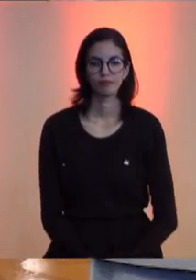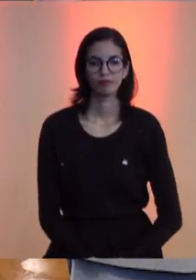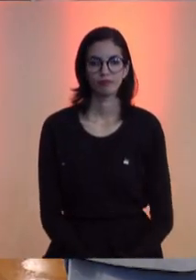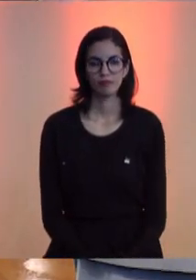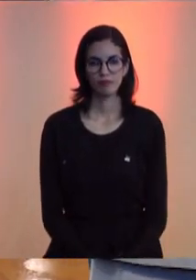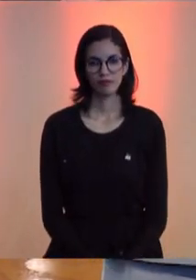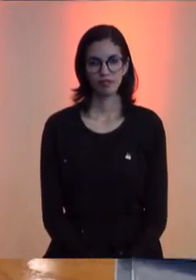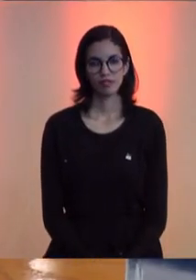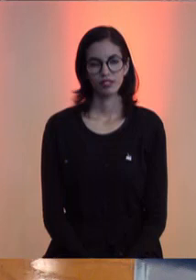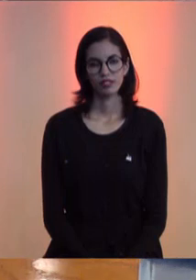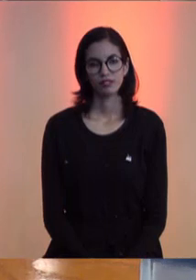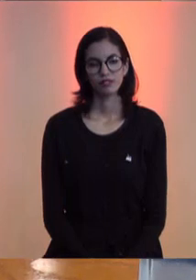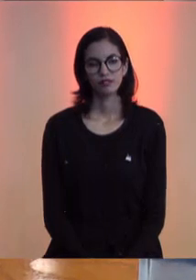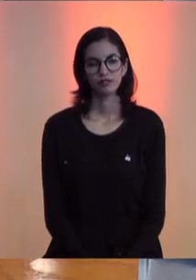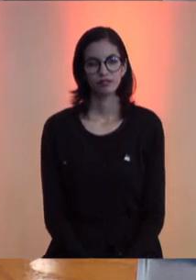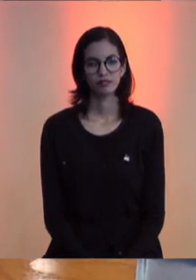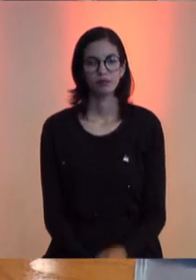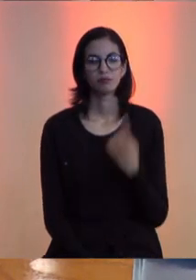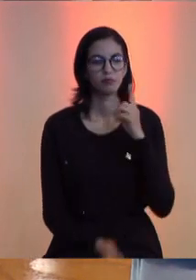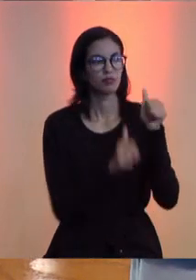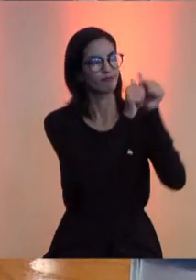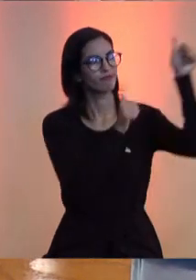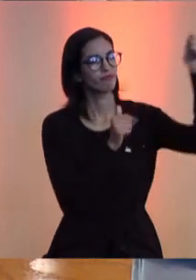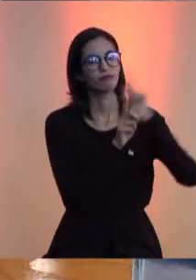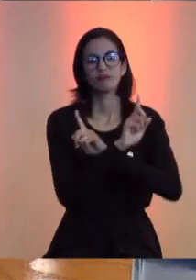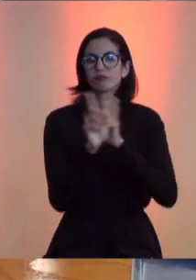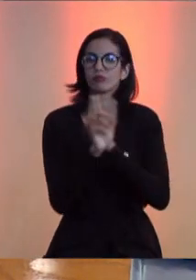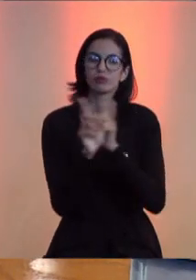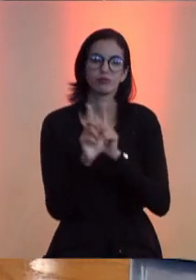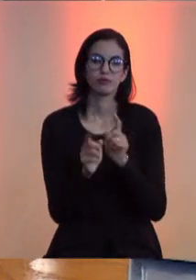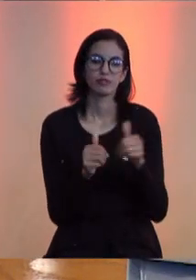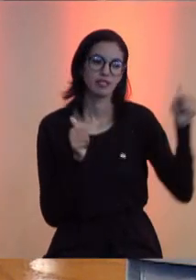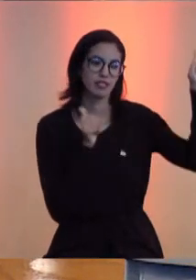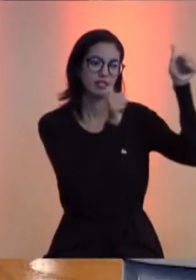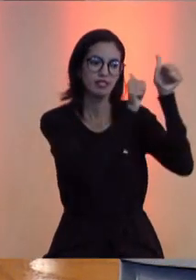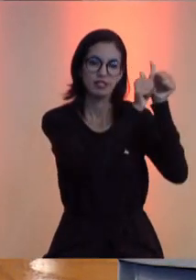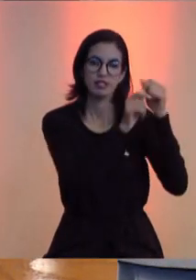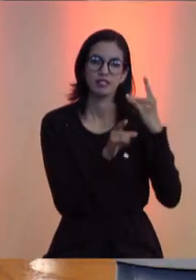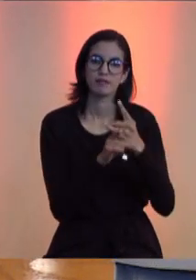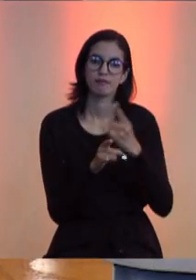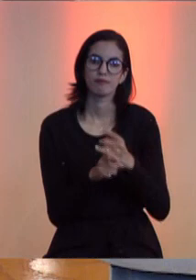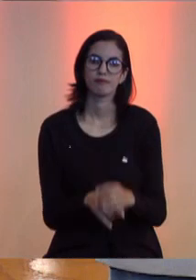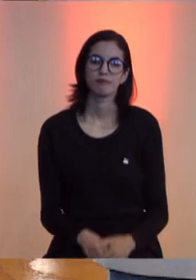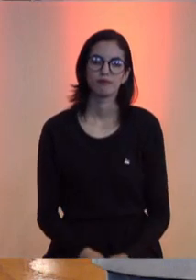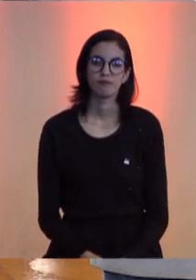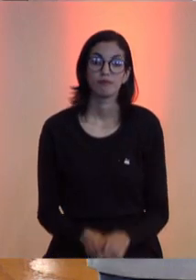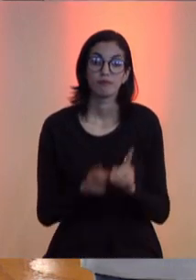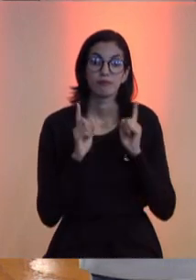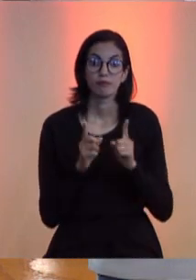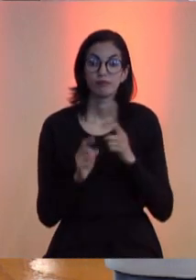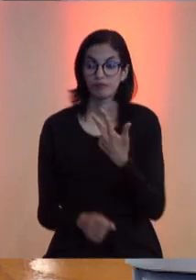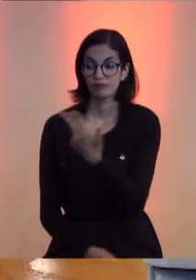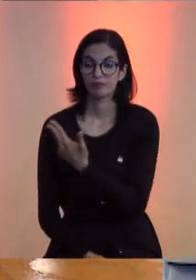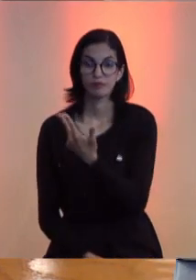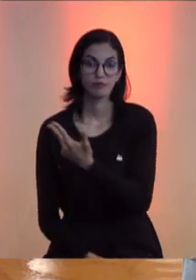leave God. Pero no te alejes de Dios. Stay in. Mantente ahí. Like Shadrach, como el Sadrach,